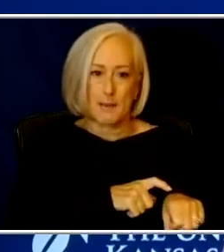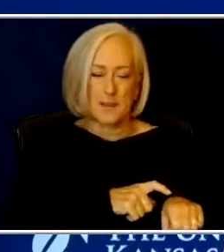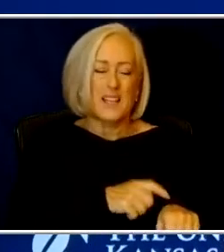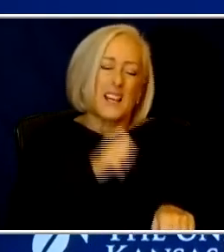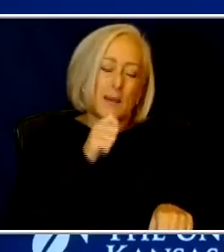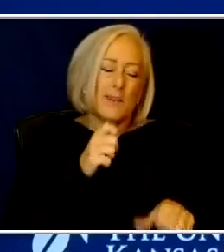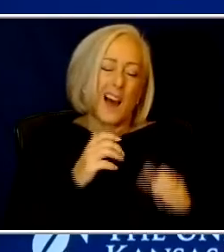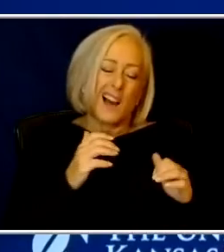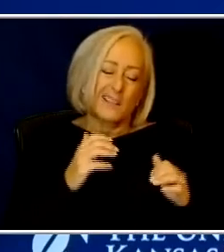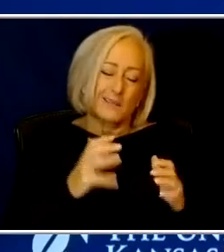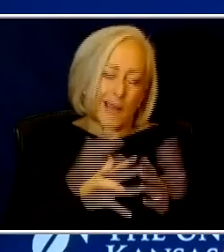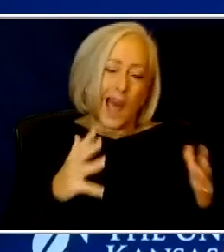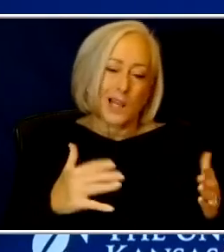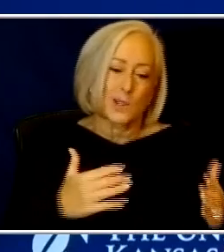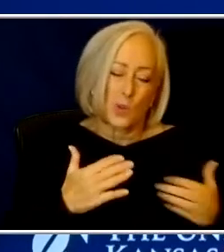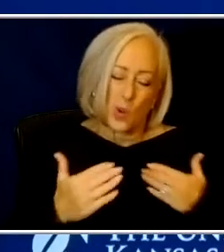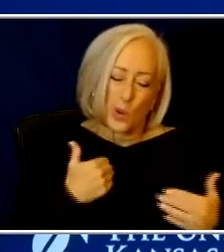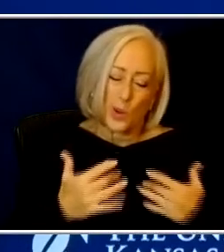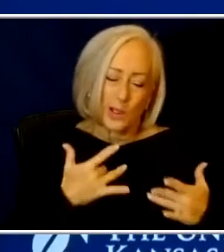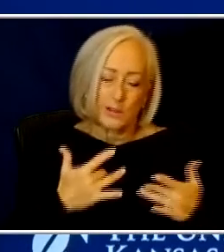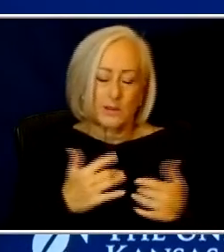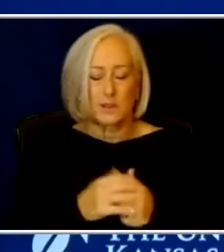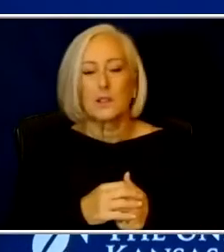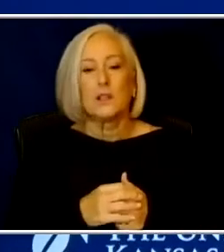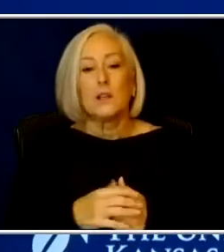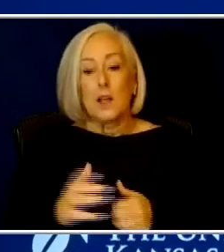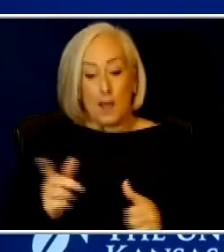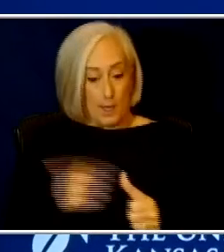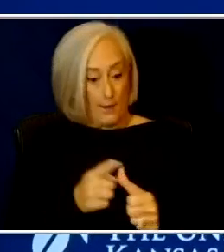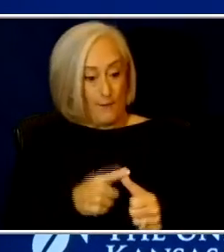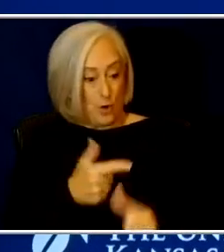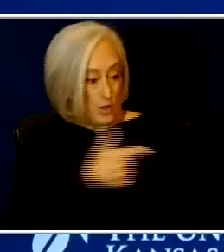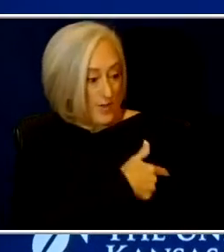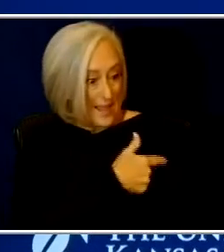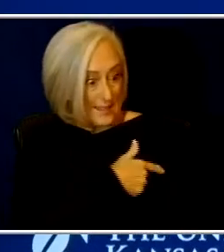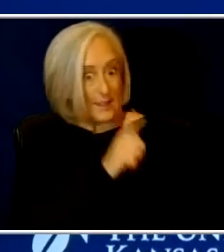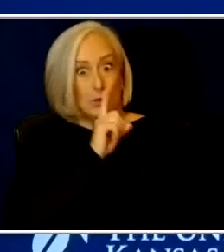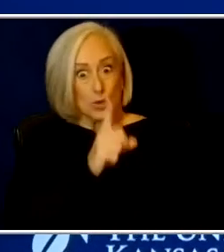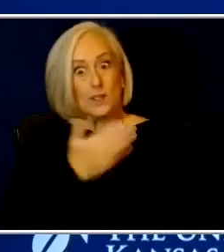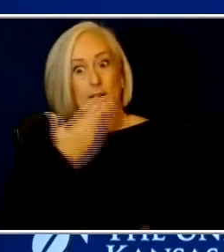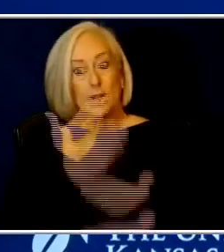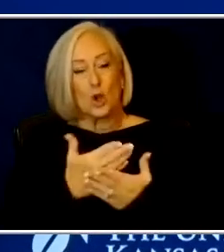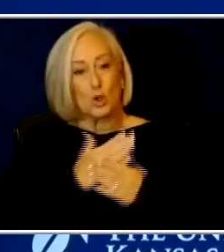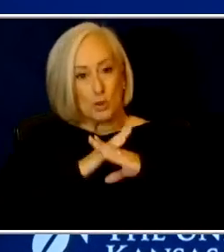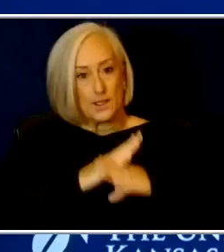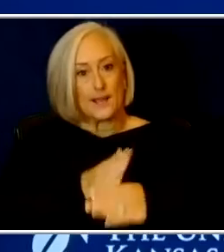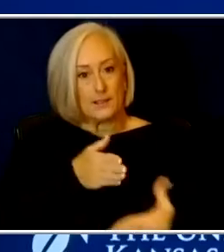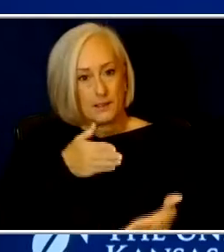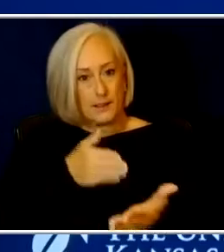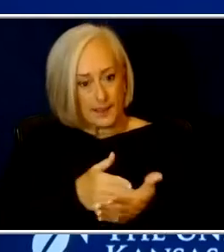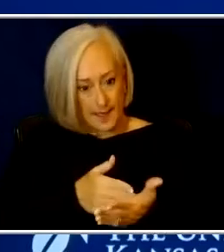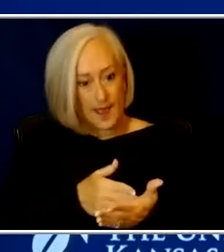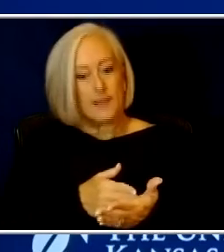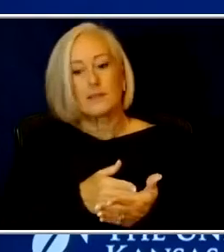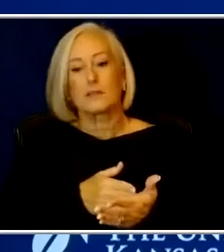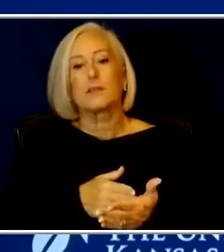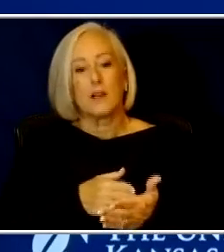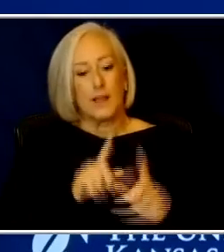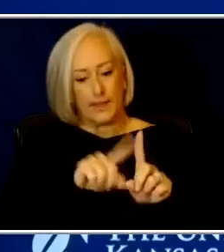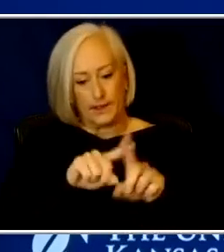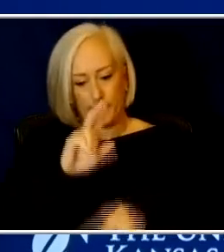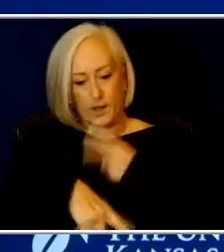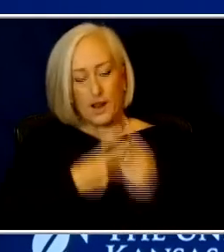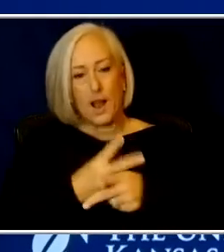vaccines continue to have very good protection against the variants that we have seen. So hopefully we will get some of those answers, and I think it then